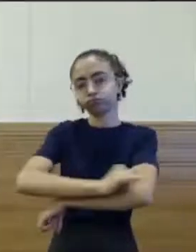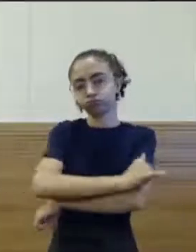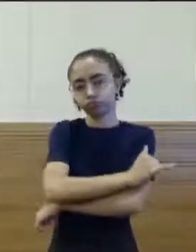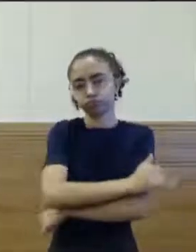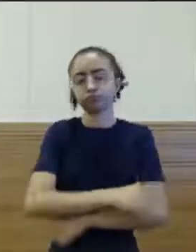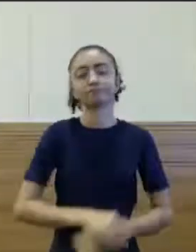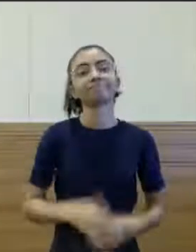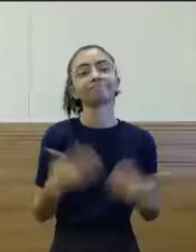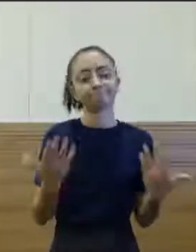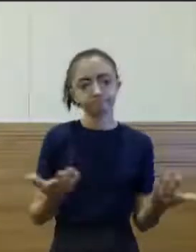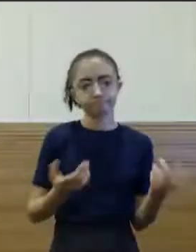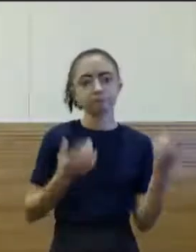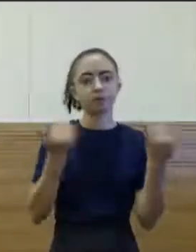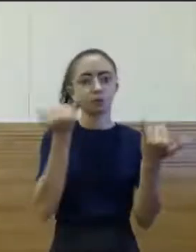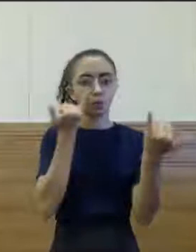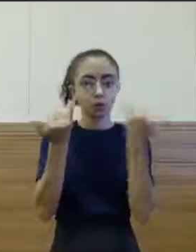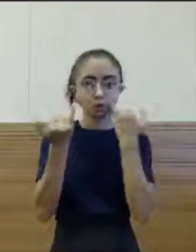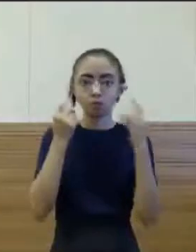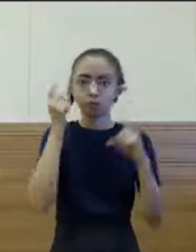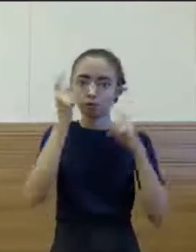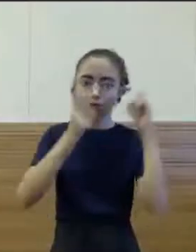which is quite concerning, really.